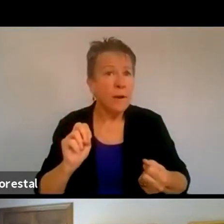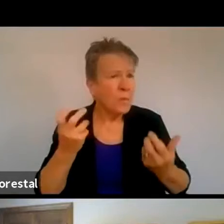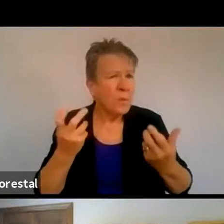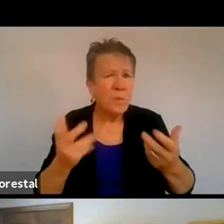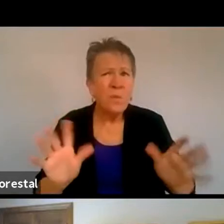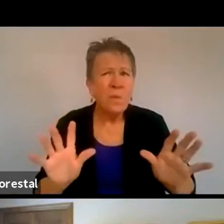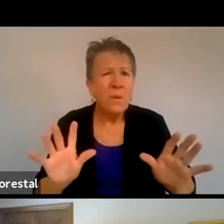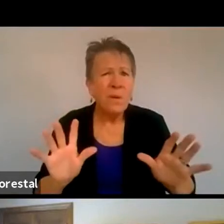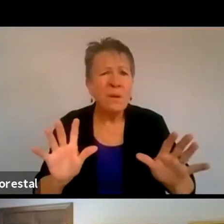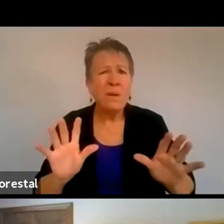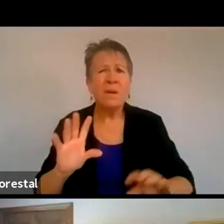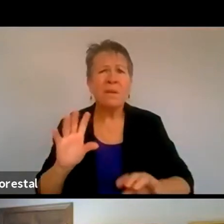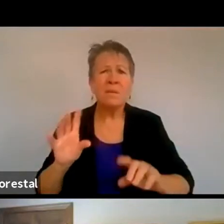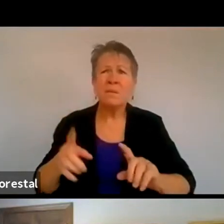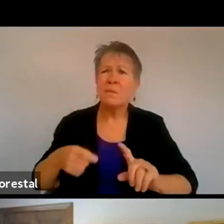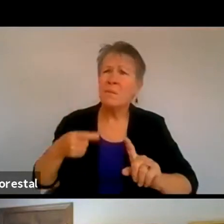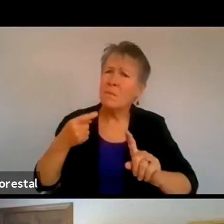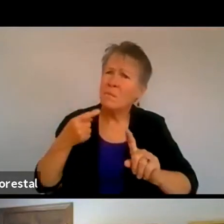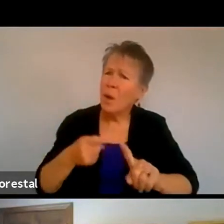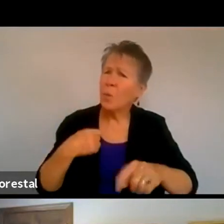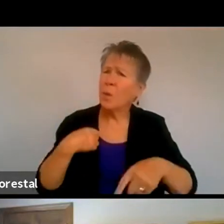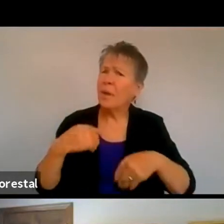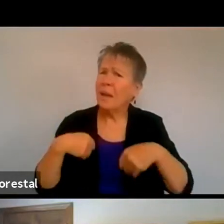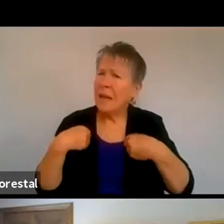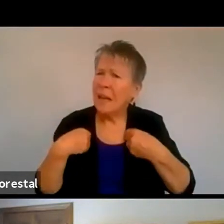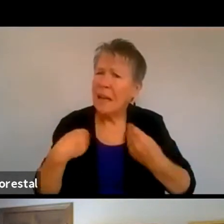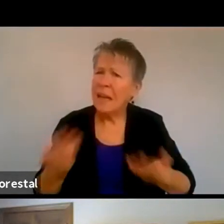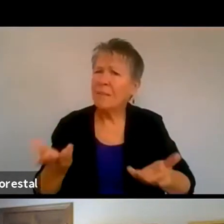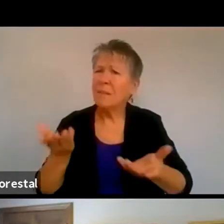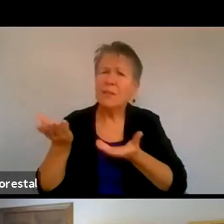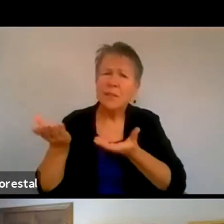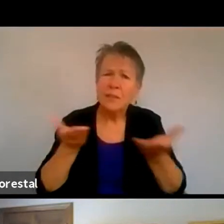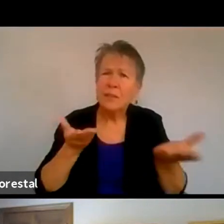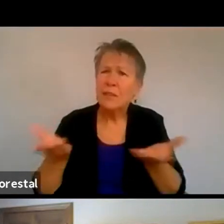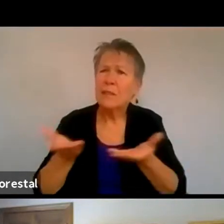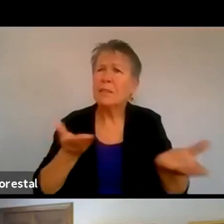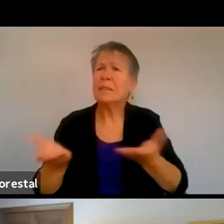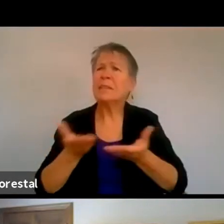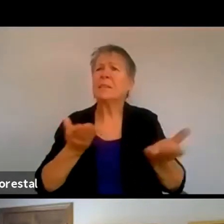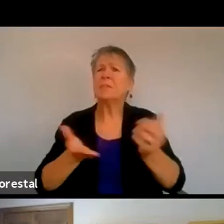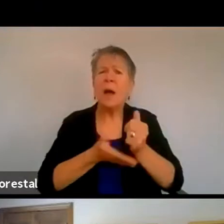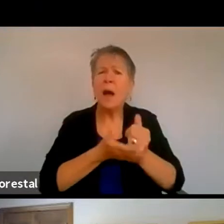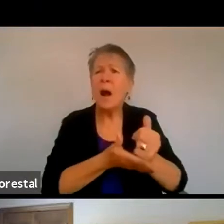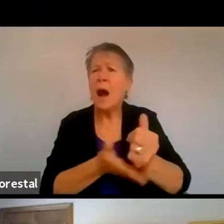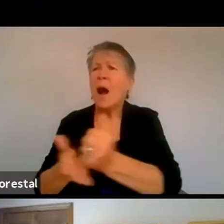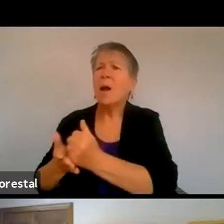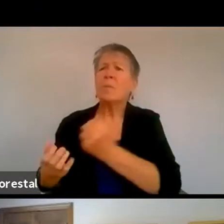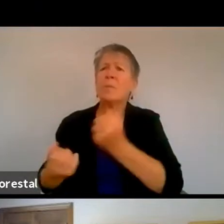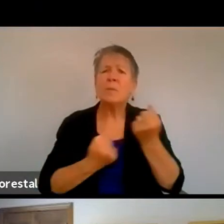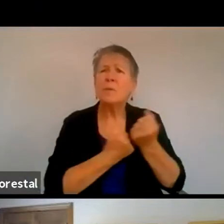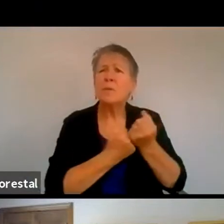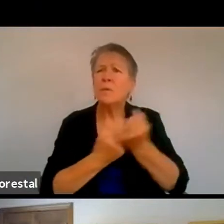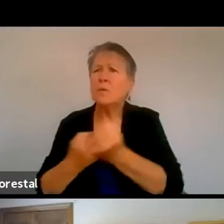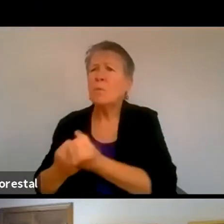need and to continue to keep folks like firefighters, police, first responders,